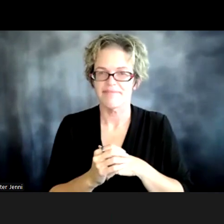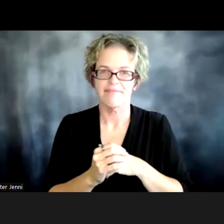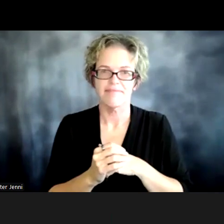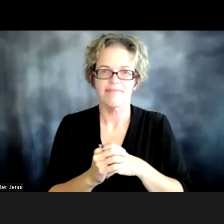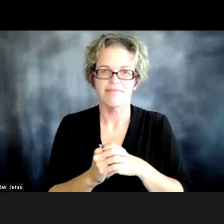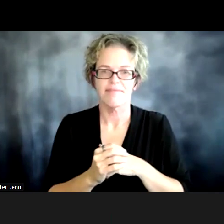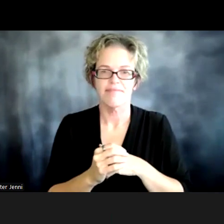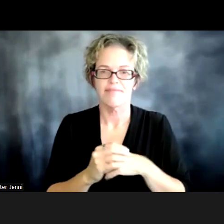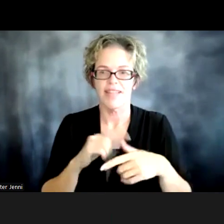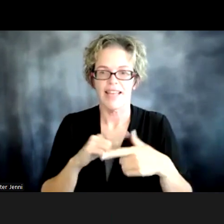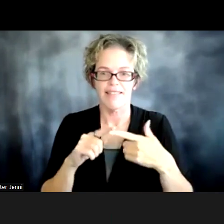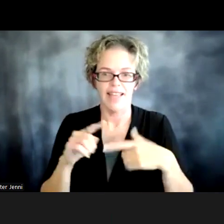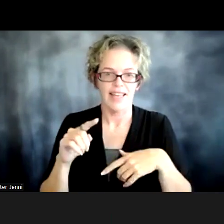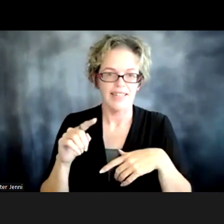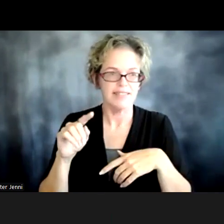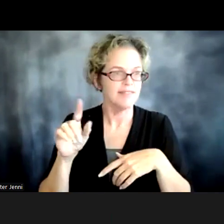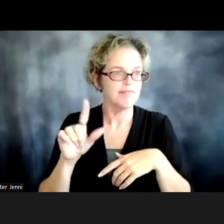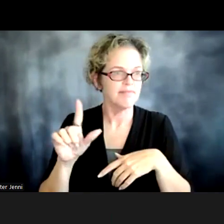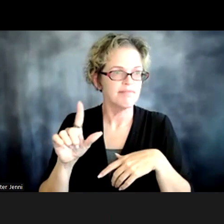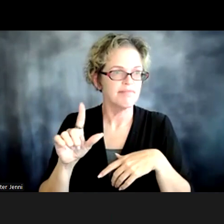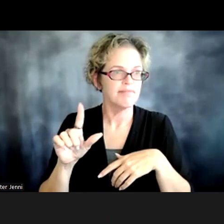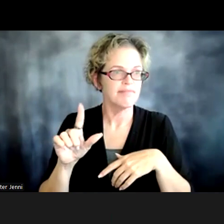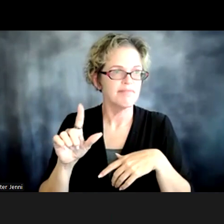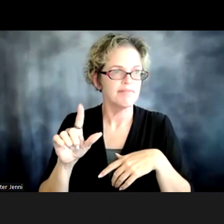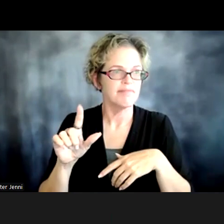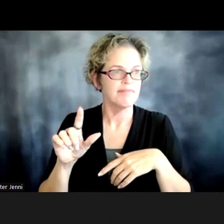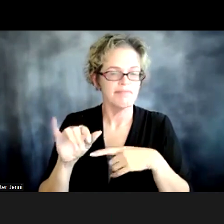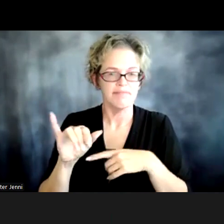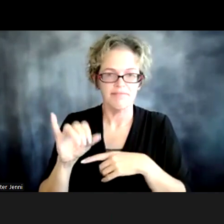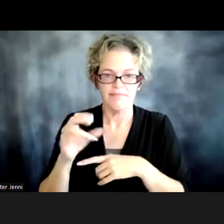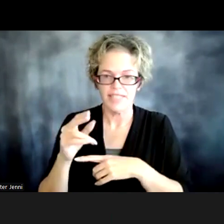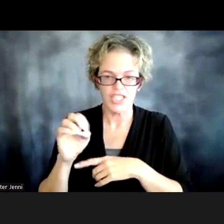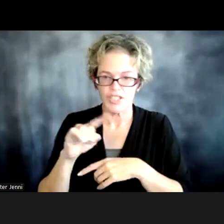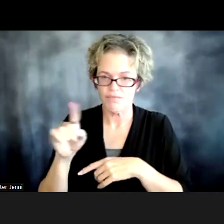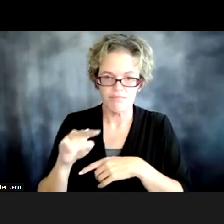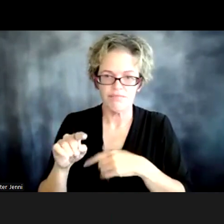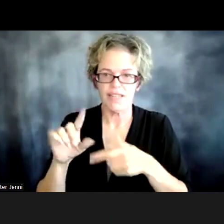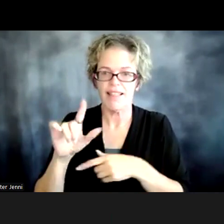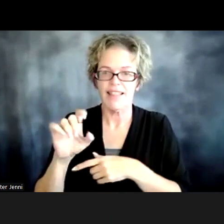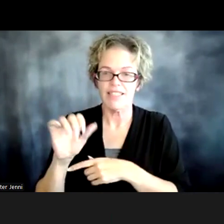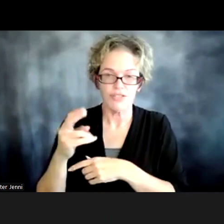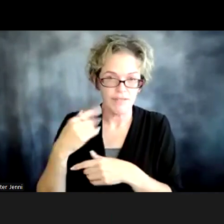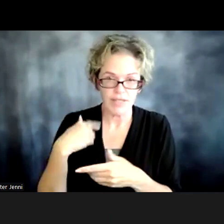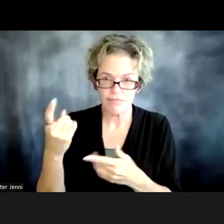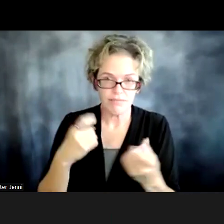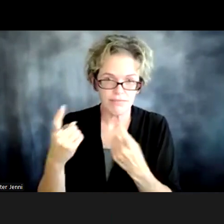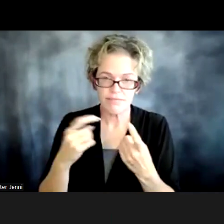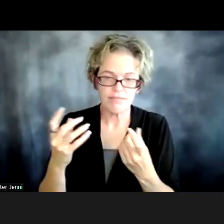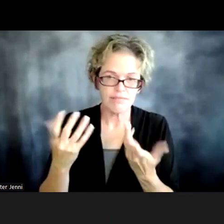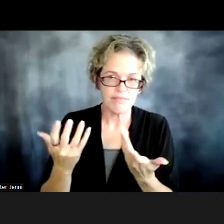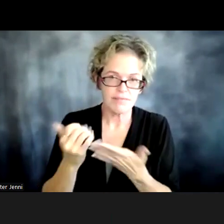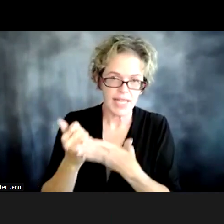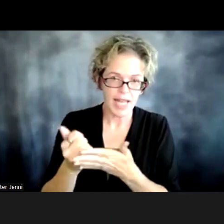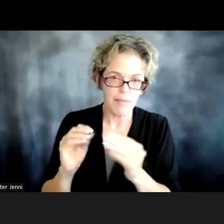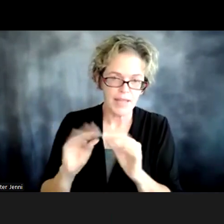And then Leachy, it looks like you had a couple questions about clarifying the options. So um, I'll have to